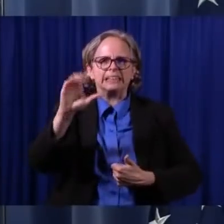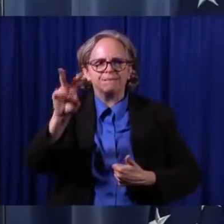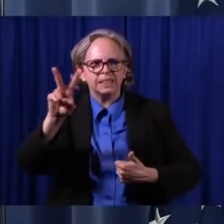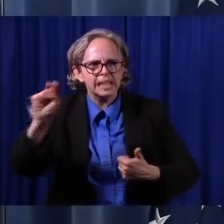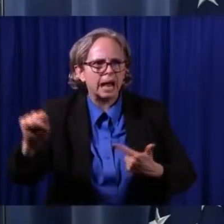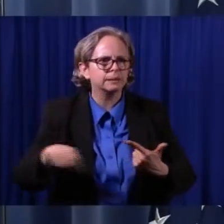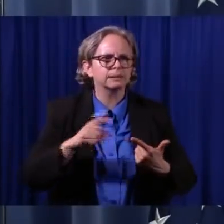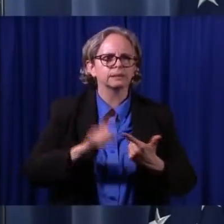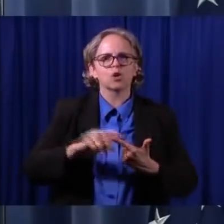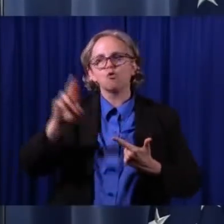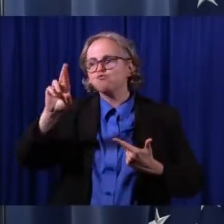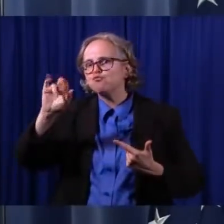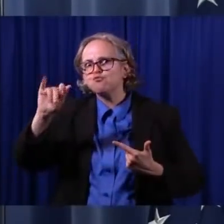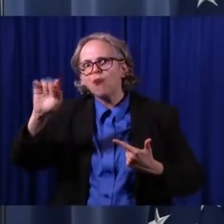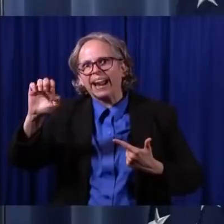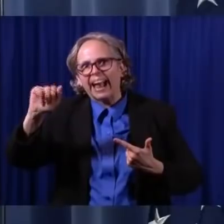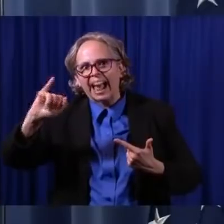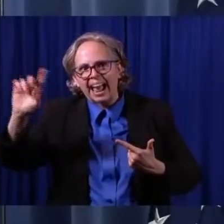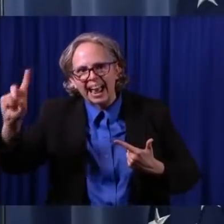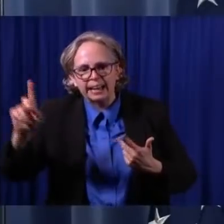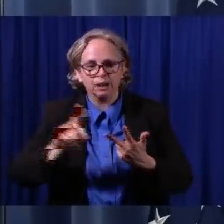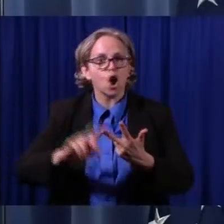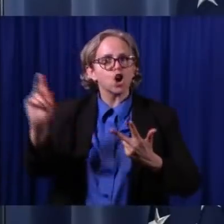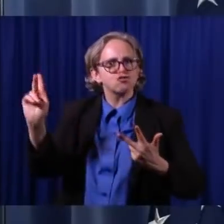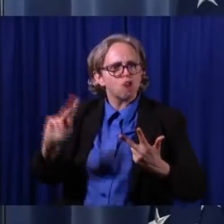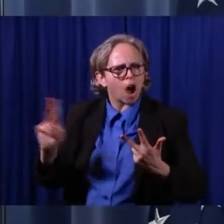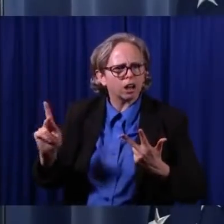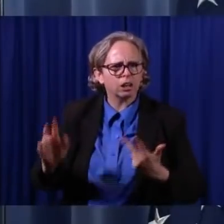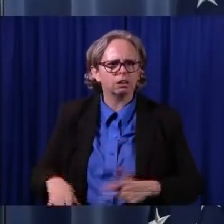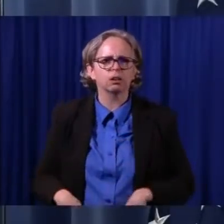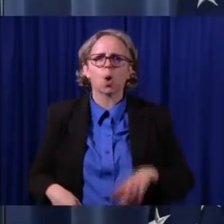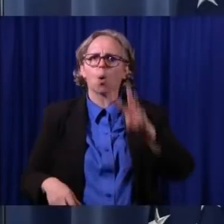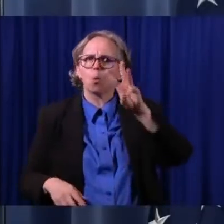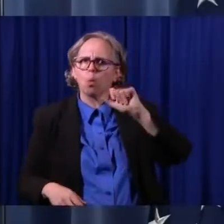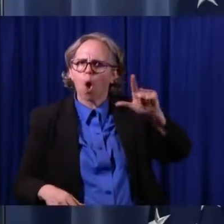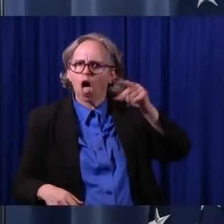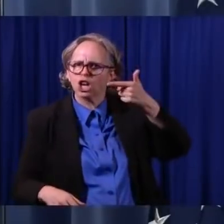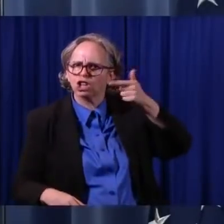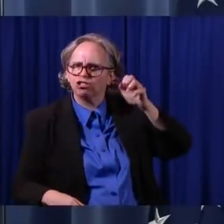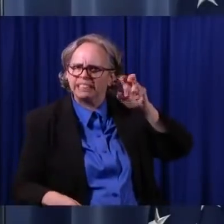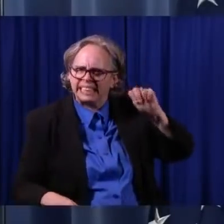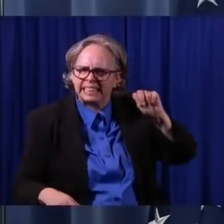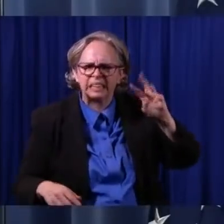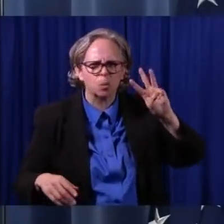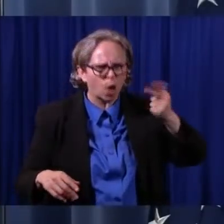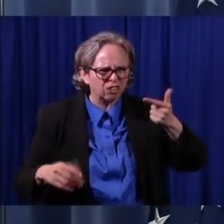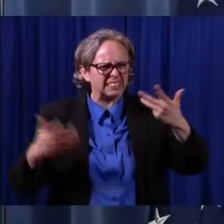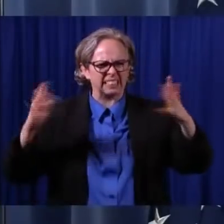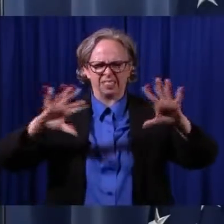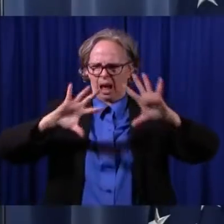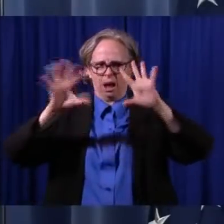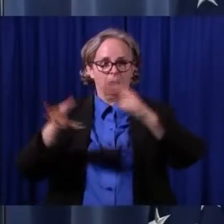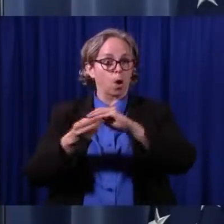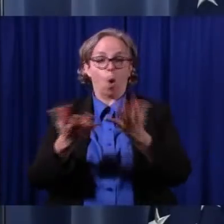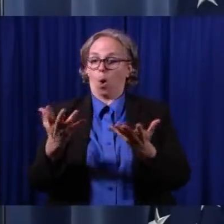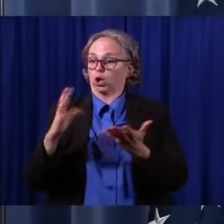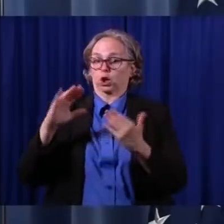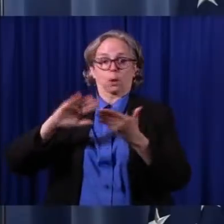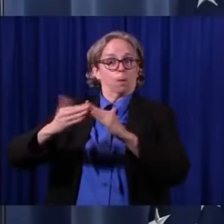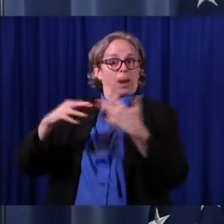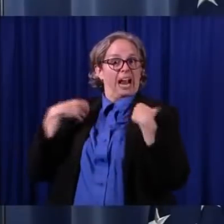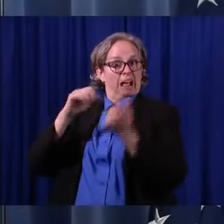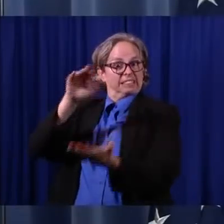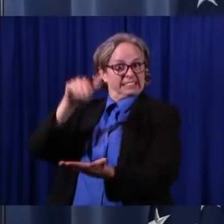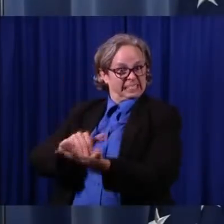Kroger, Walgreens. The map also includes community health centers that you can contact to determine where their tests are